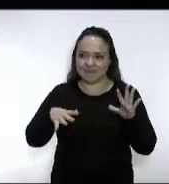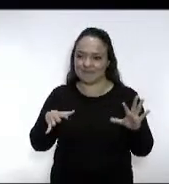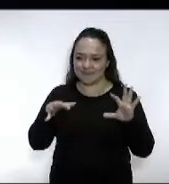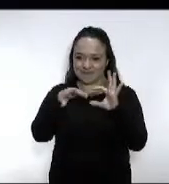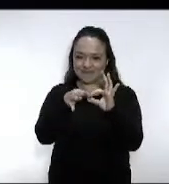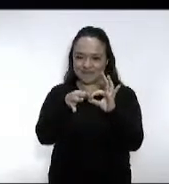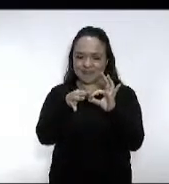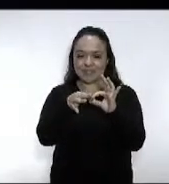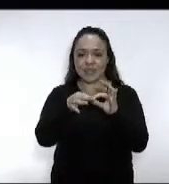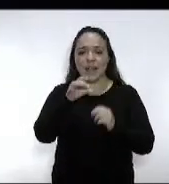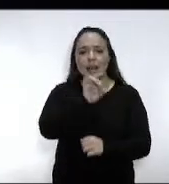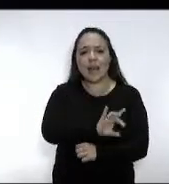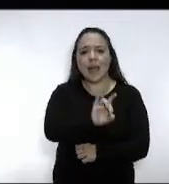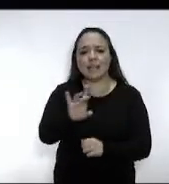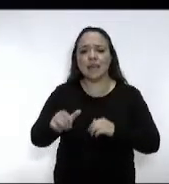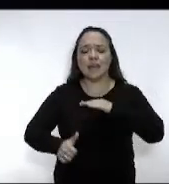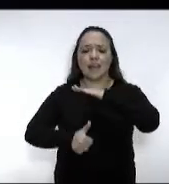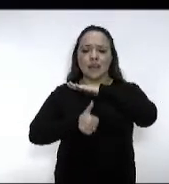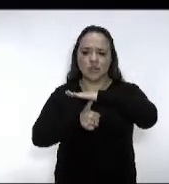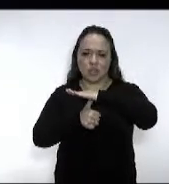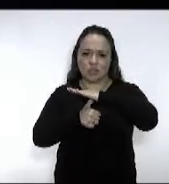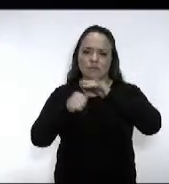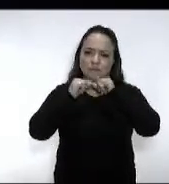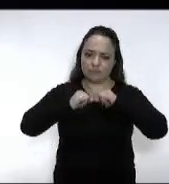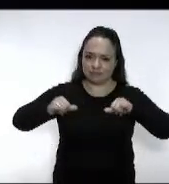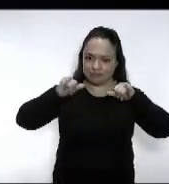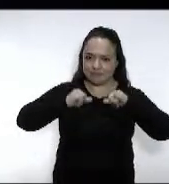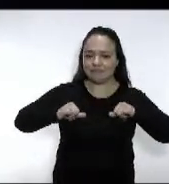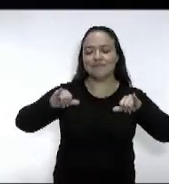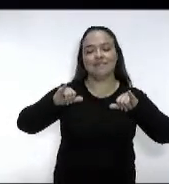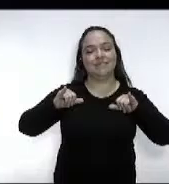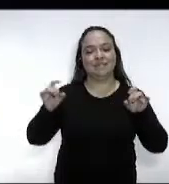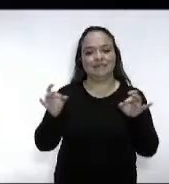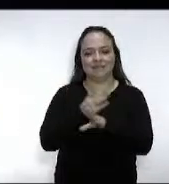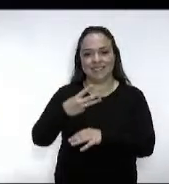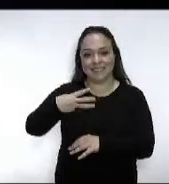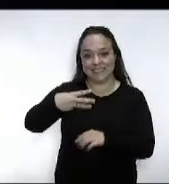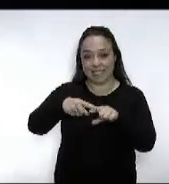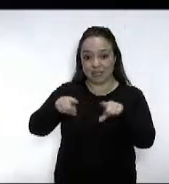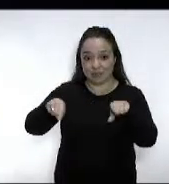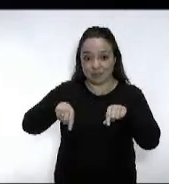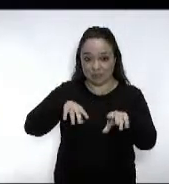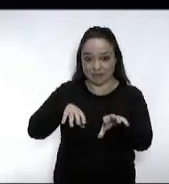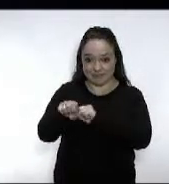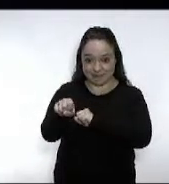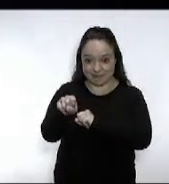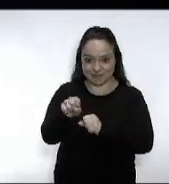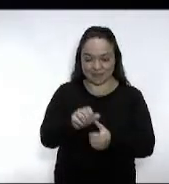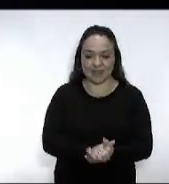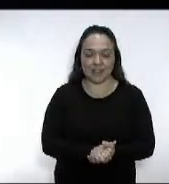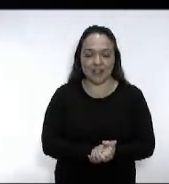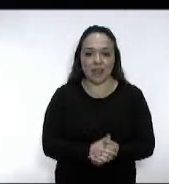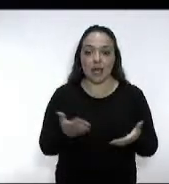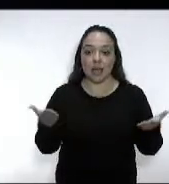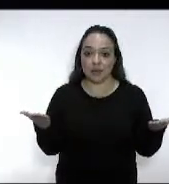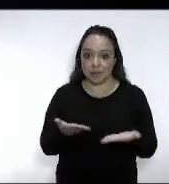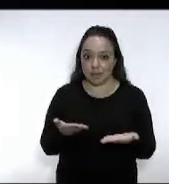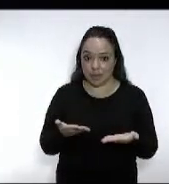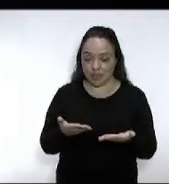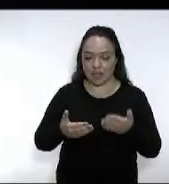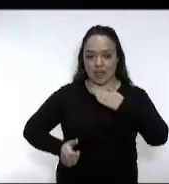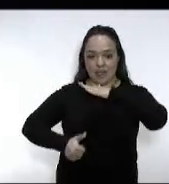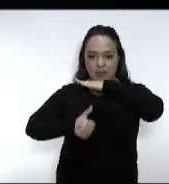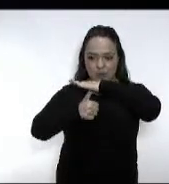this partnership, each provost has prepared a special message for the graduates of the third class of this